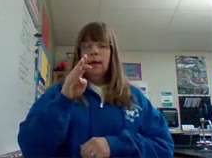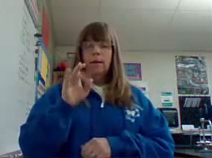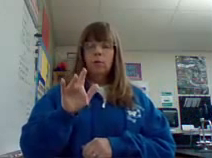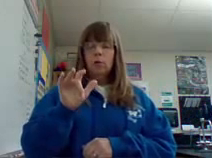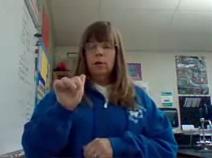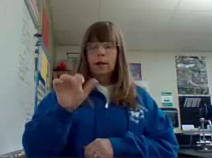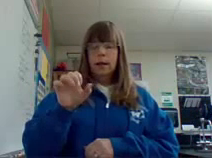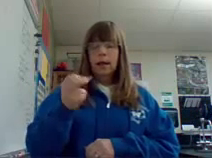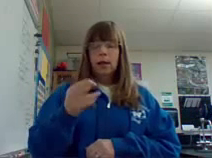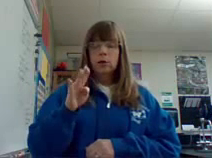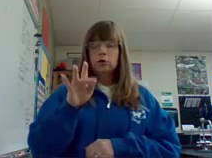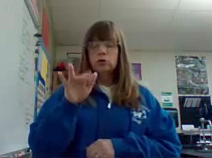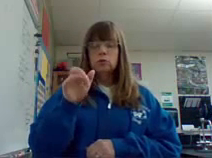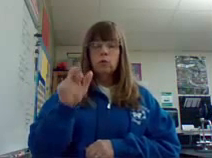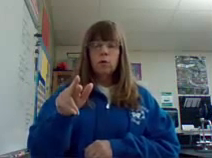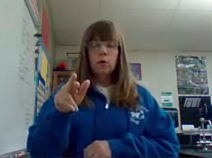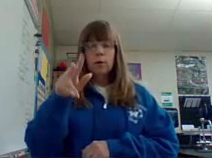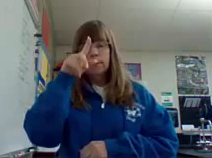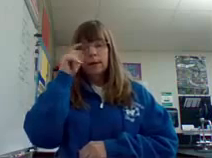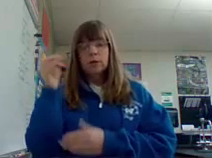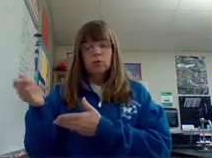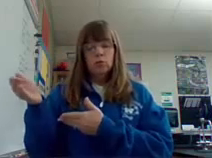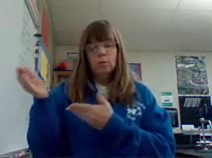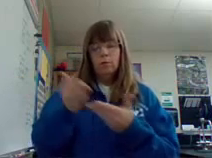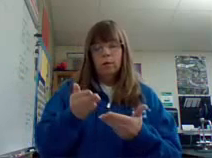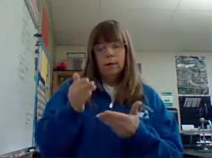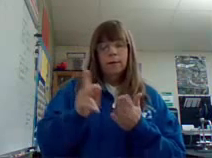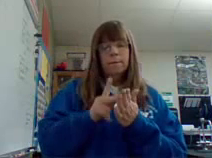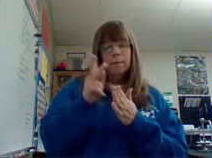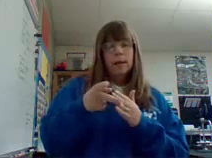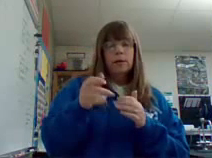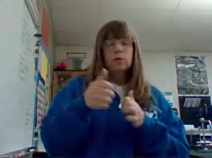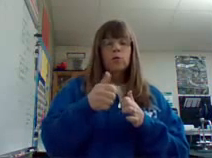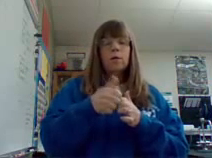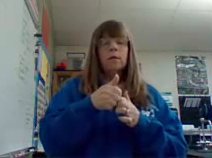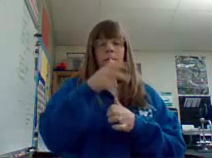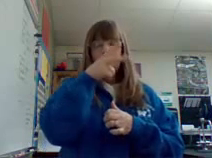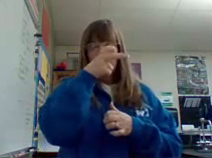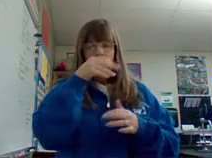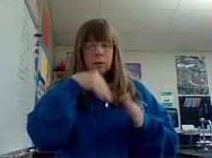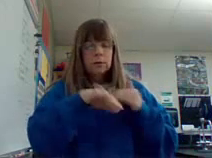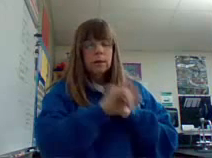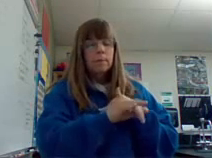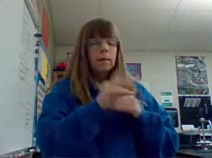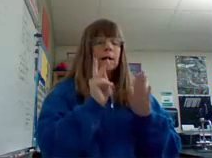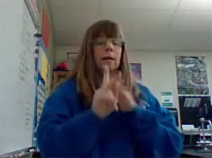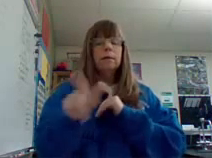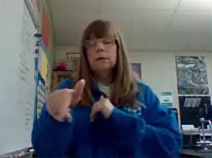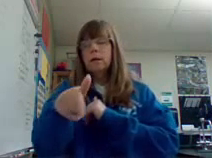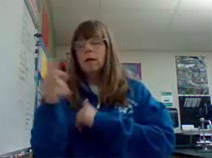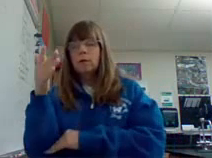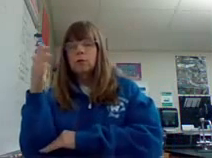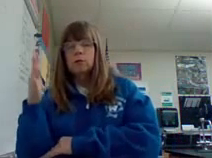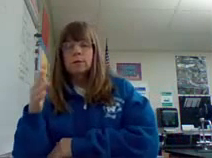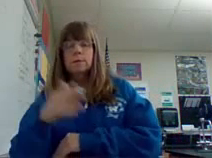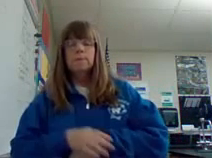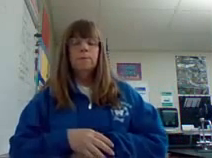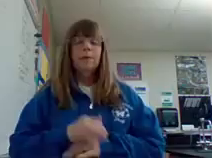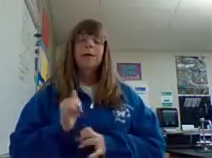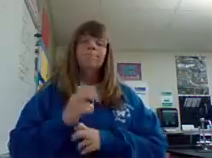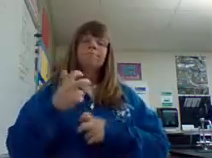we had to cut down some ash trees because the ash borer got in there and killed those trees. So those can cause a lot of problems